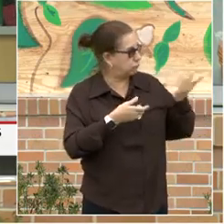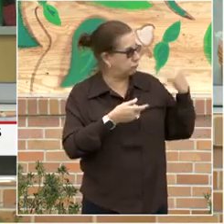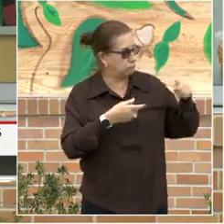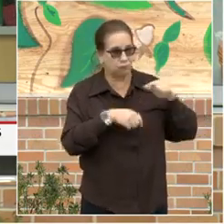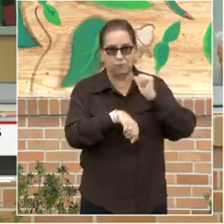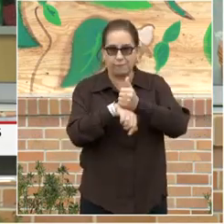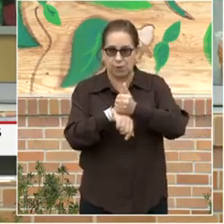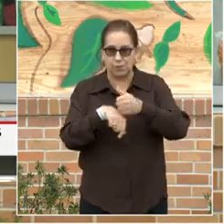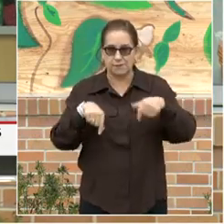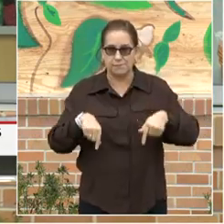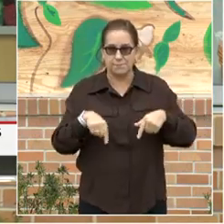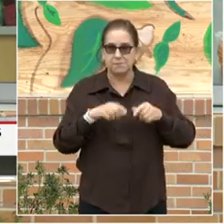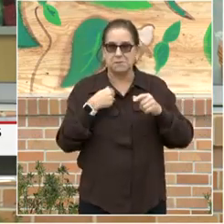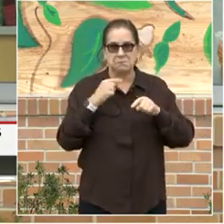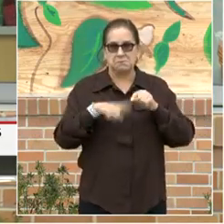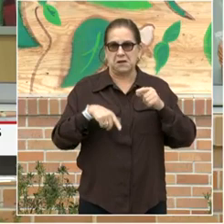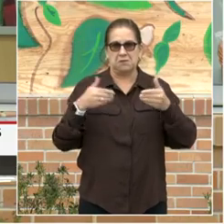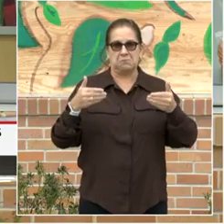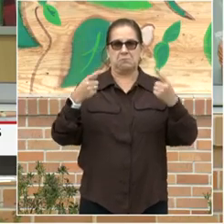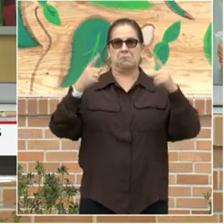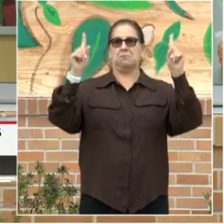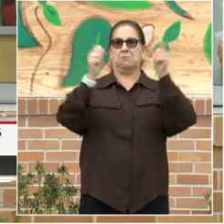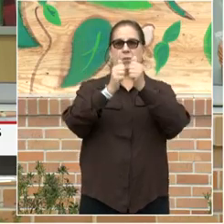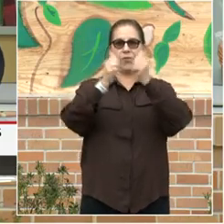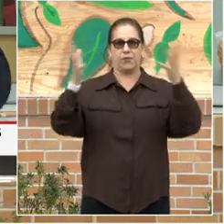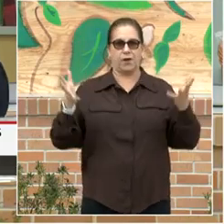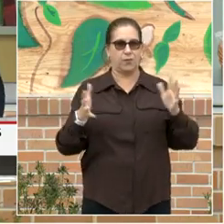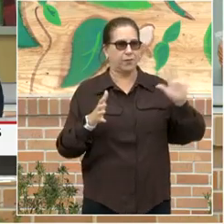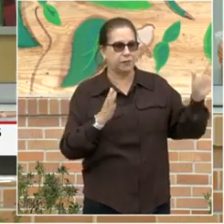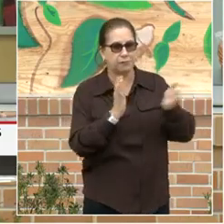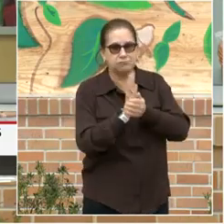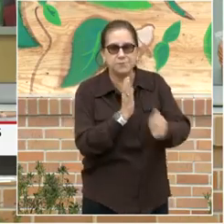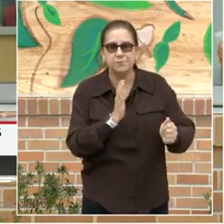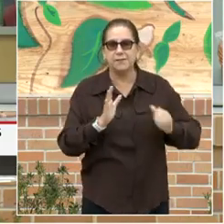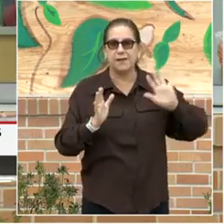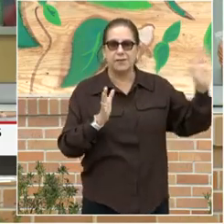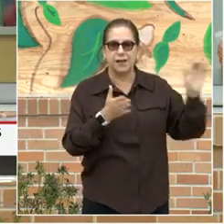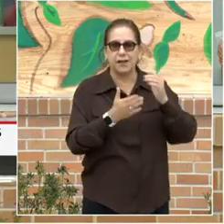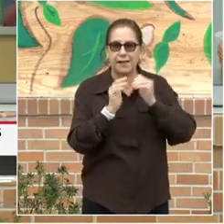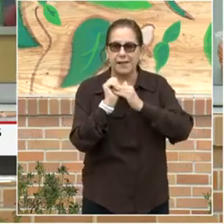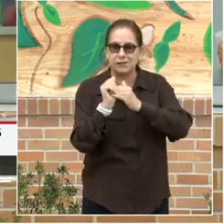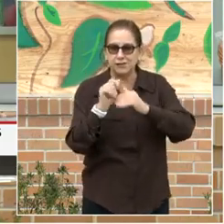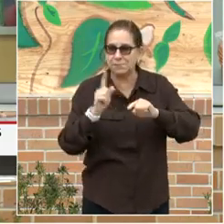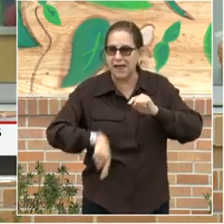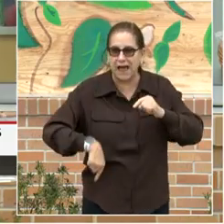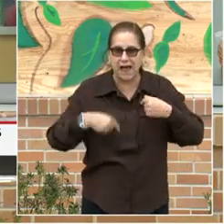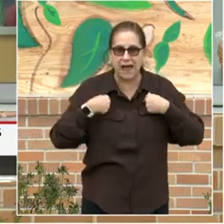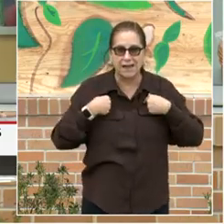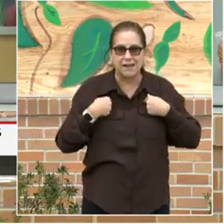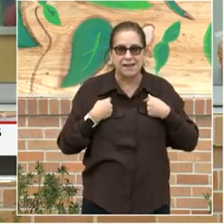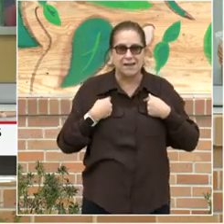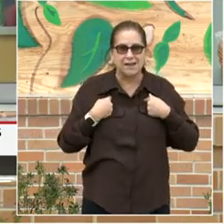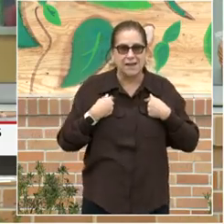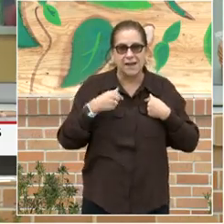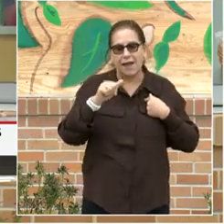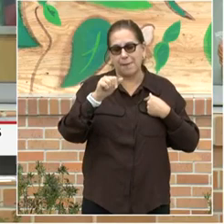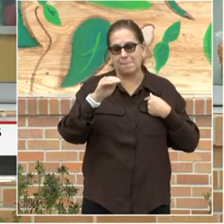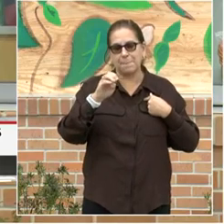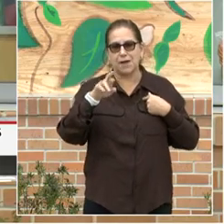be here without their leadership, commitment, and talents. The second is the Bainham Family Foundation, who's been a part of this project